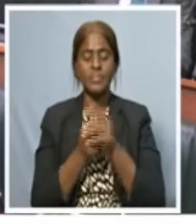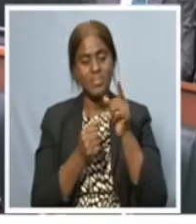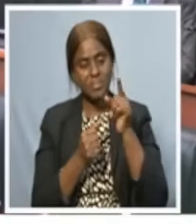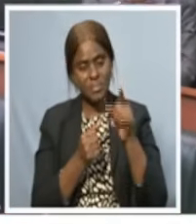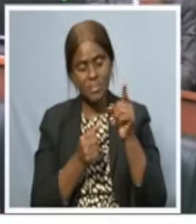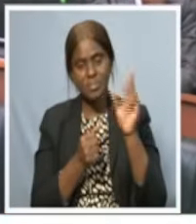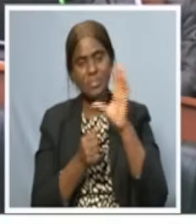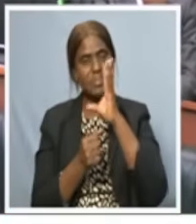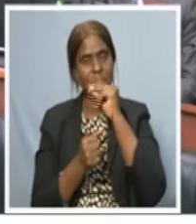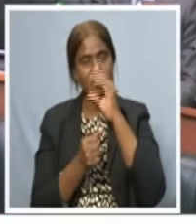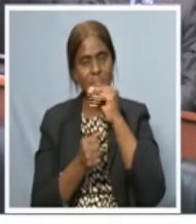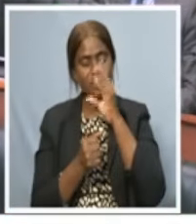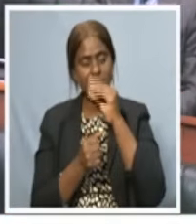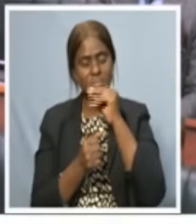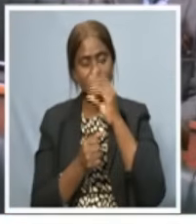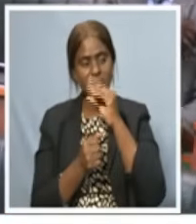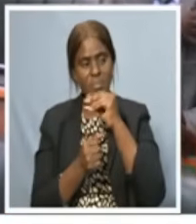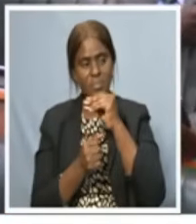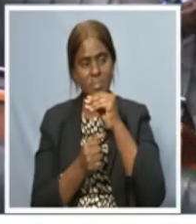Relevance of speech.